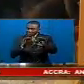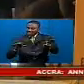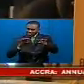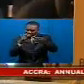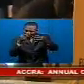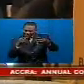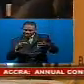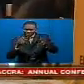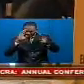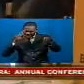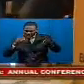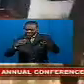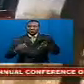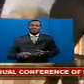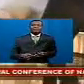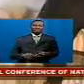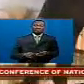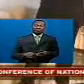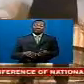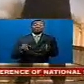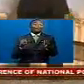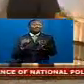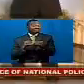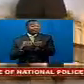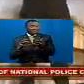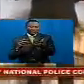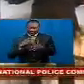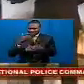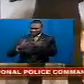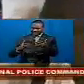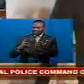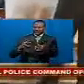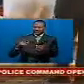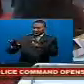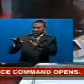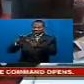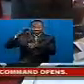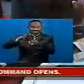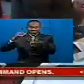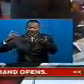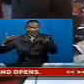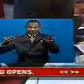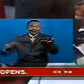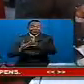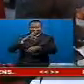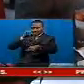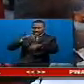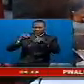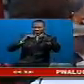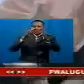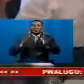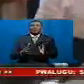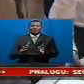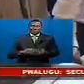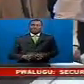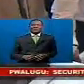and the welfare of the association. The conference ended with the election of new national officers to run the affairs of